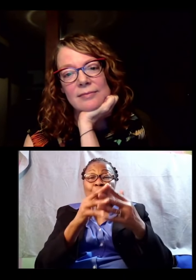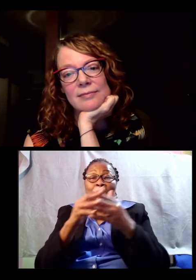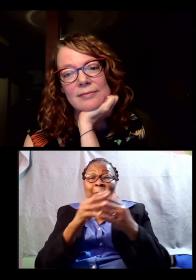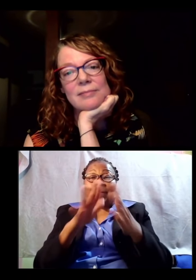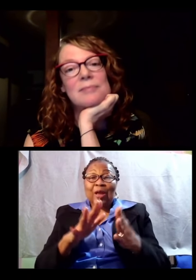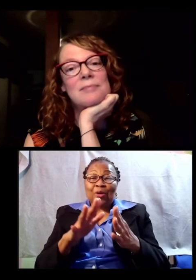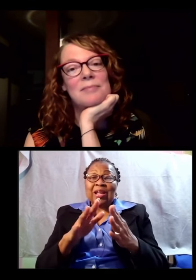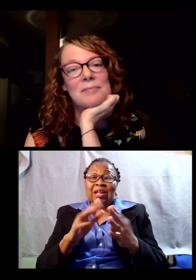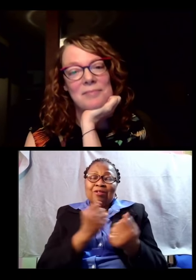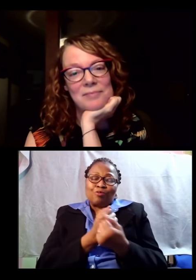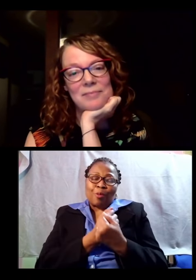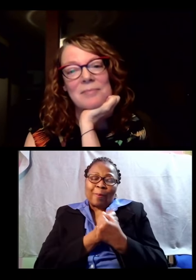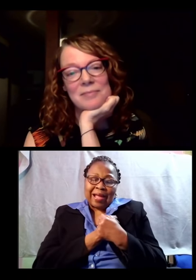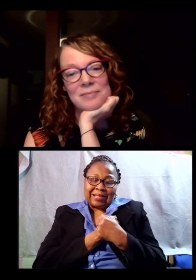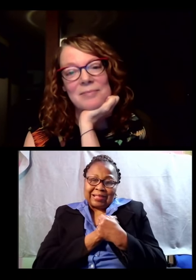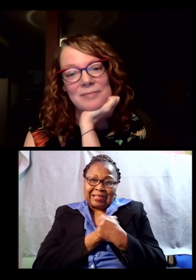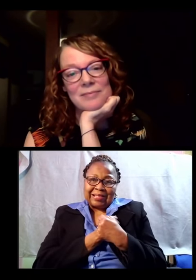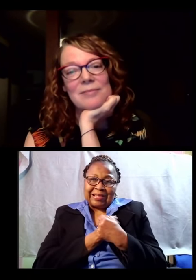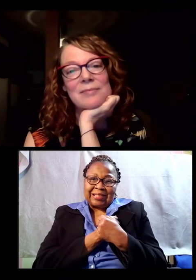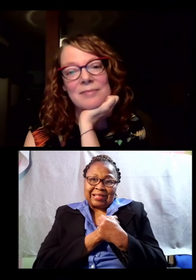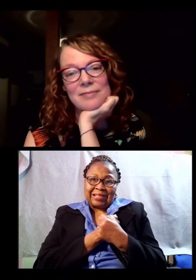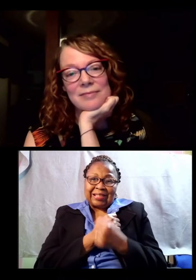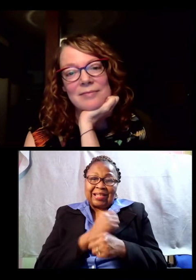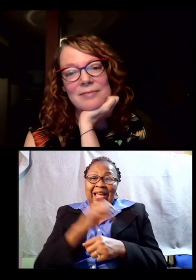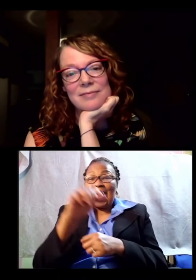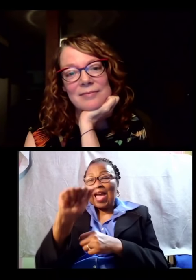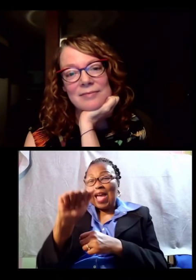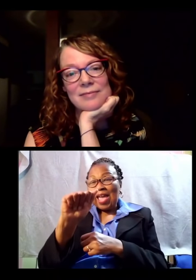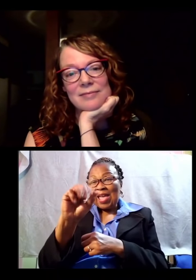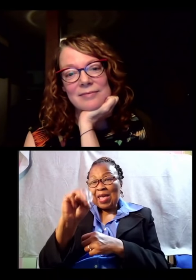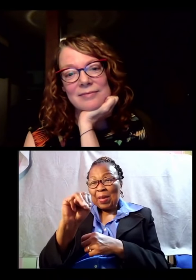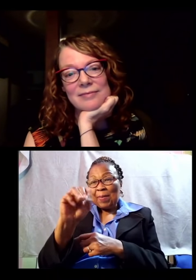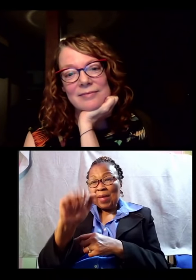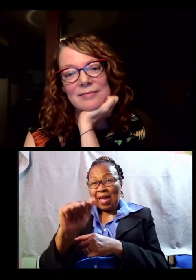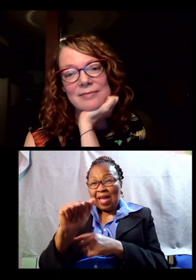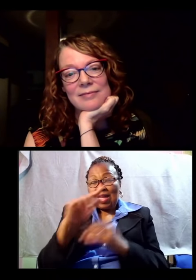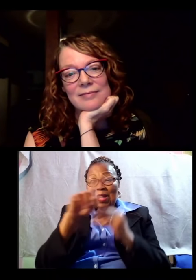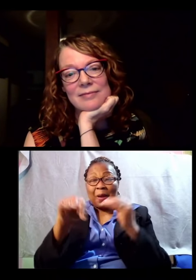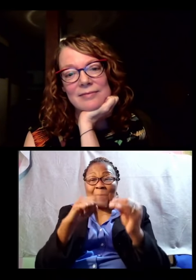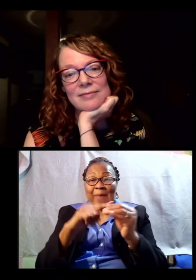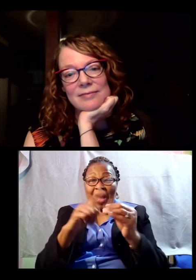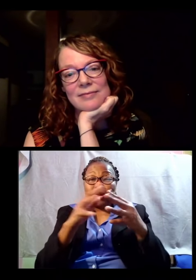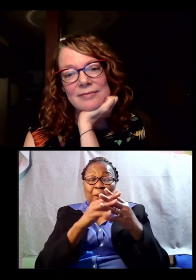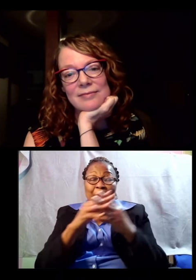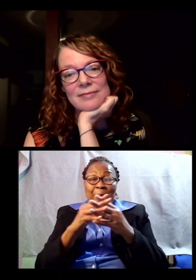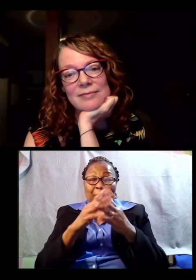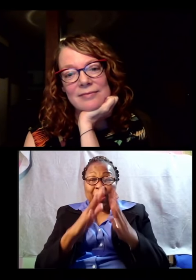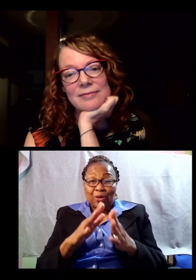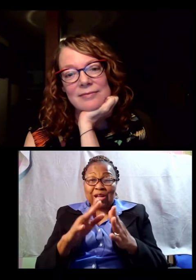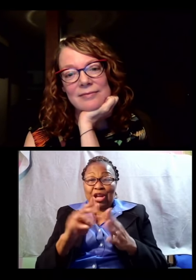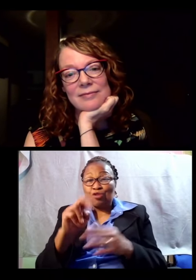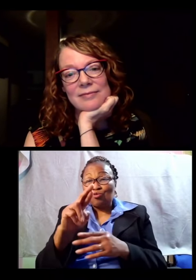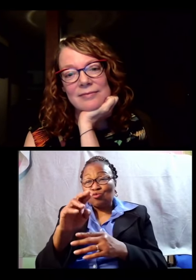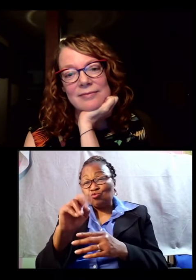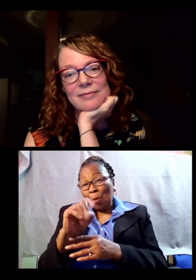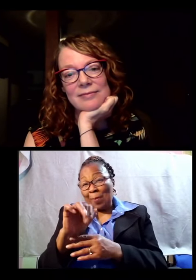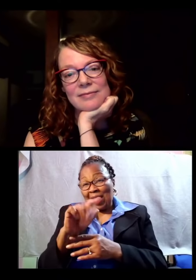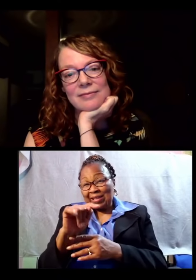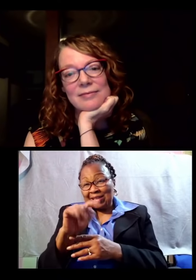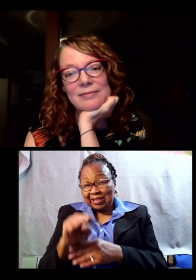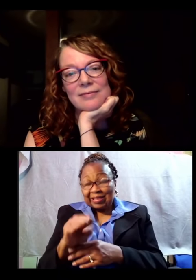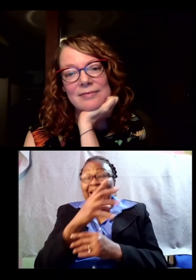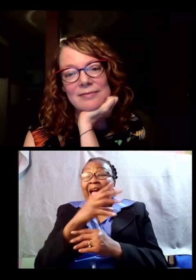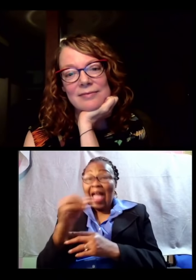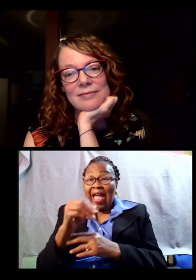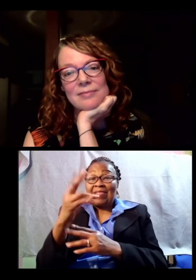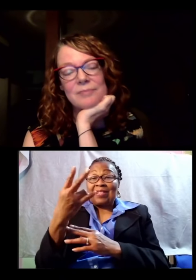Romantics. Hmm. So AMA about American Romantics plus the 17th century, which I had to study.